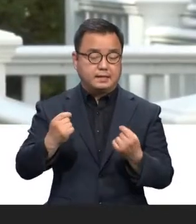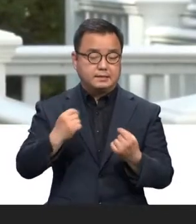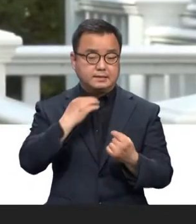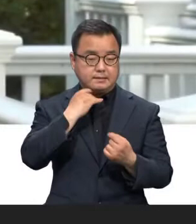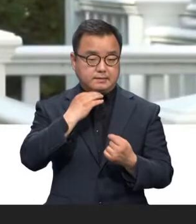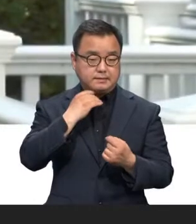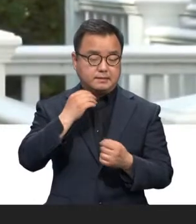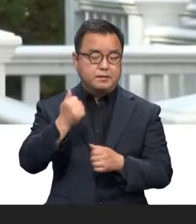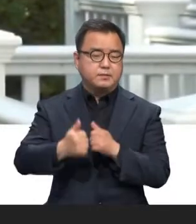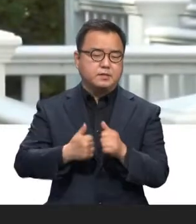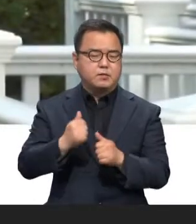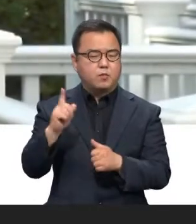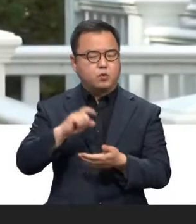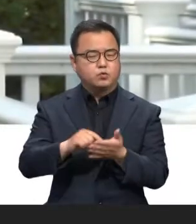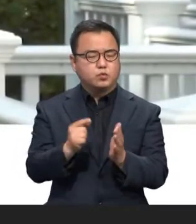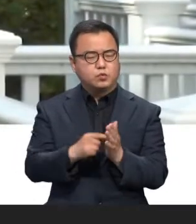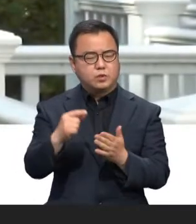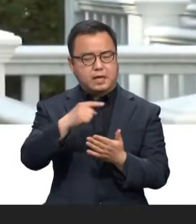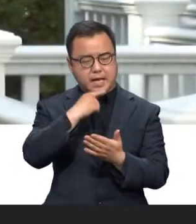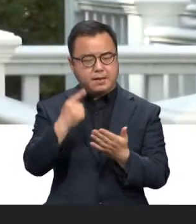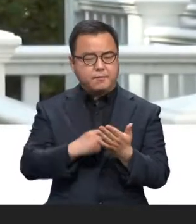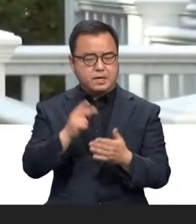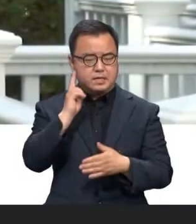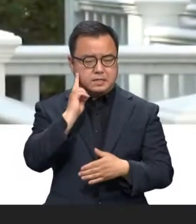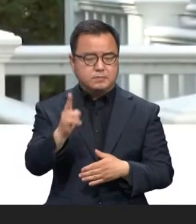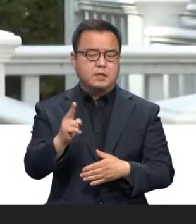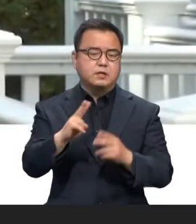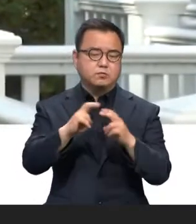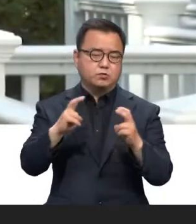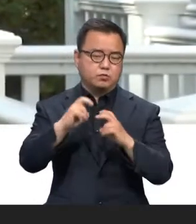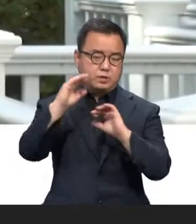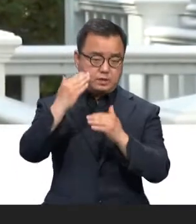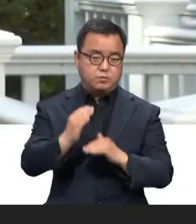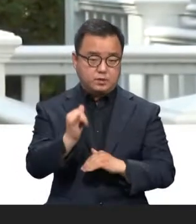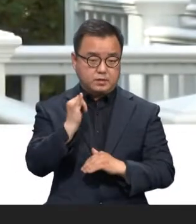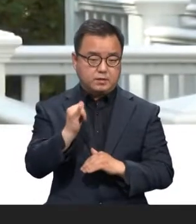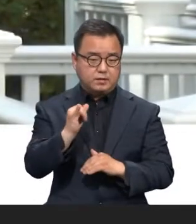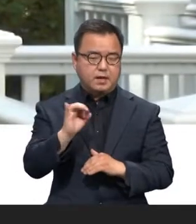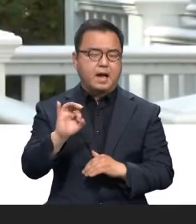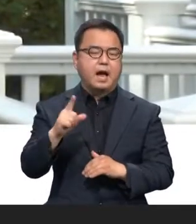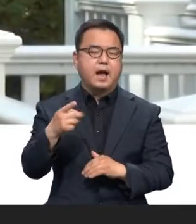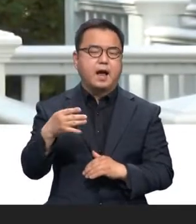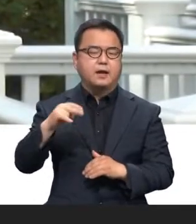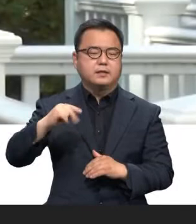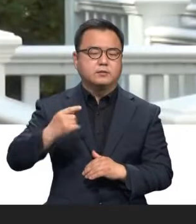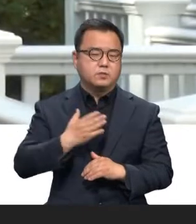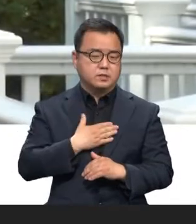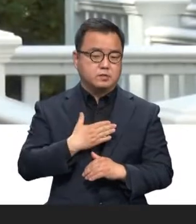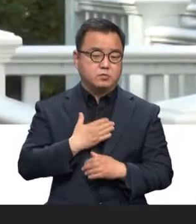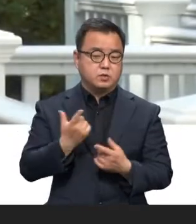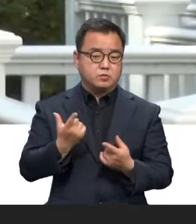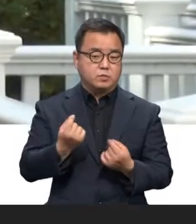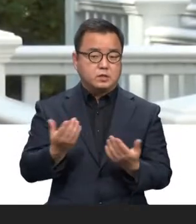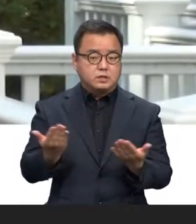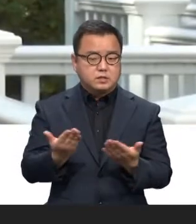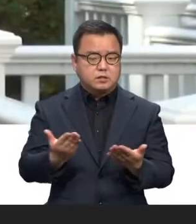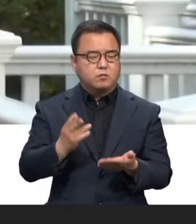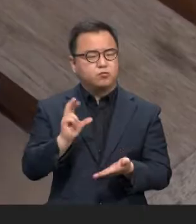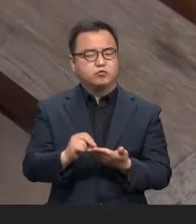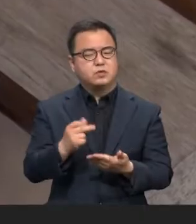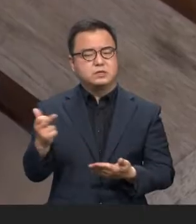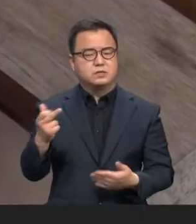our generation could be severely set back due to all the learning loss. And Alex and I found that very troubling.